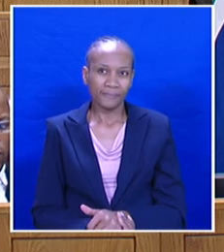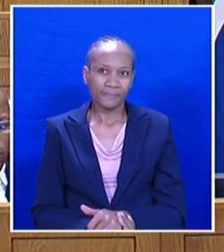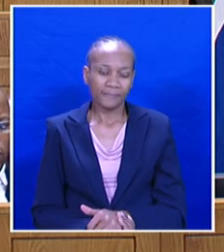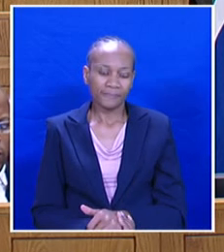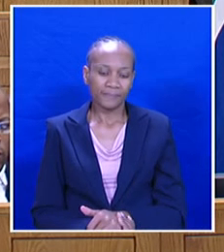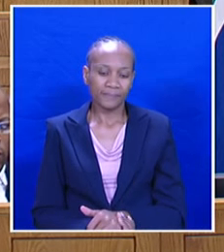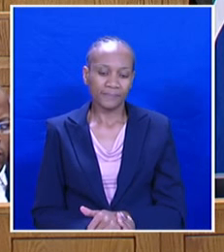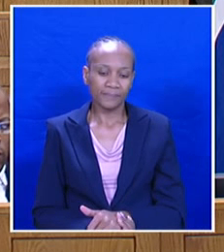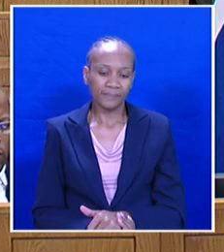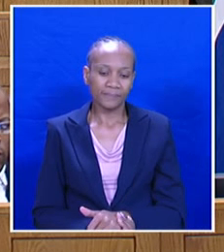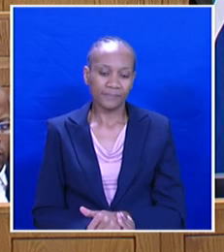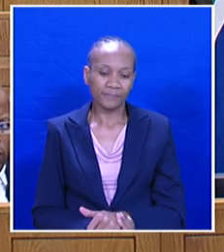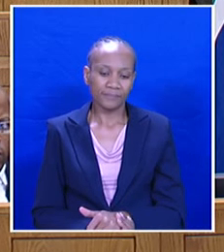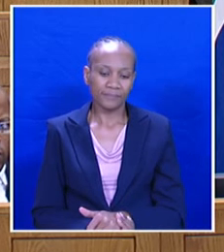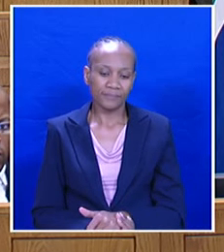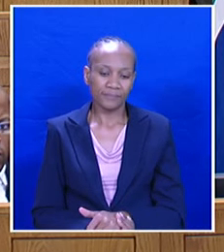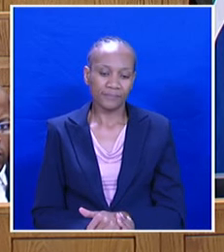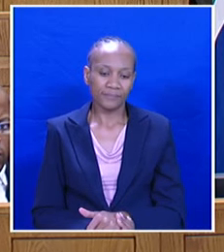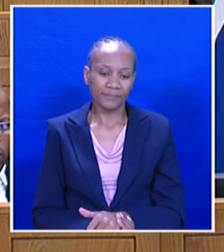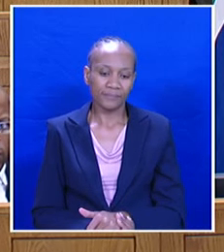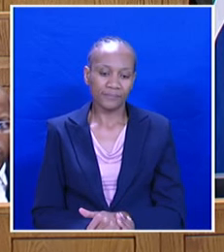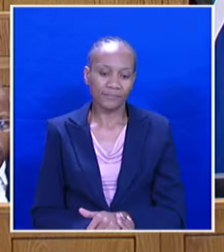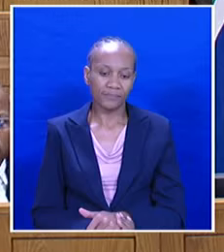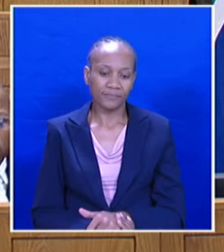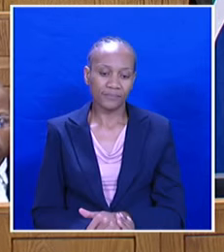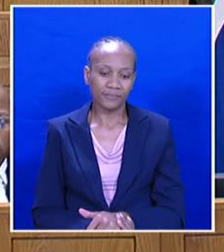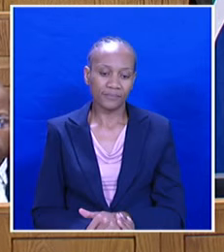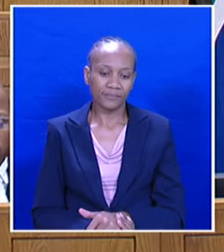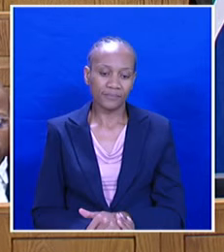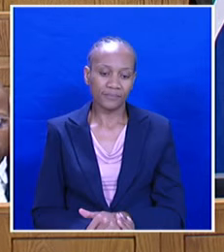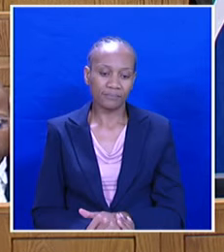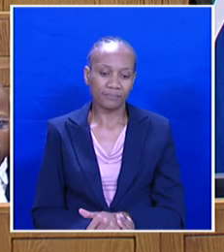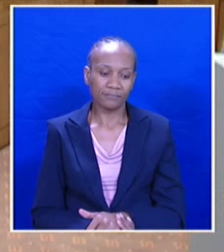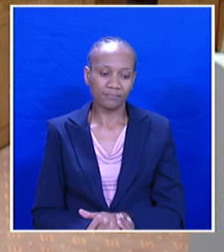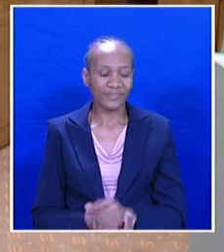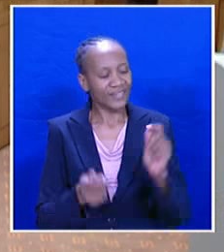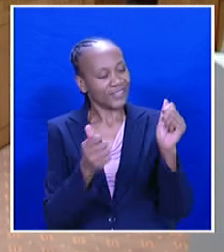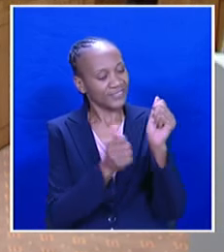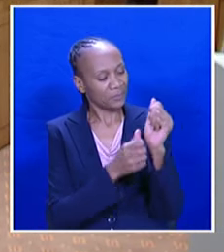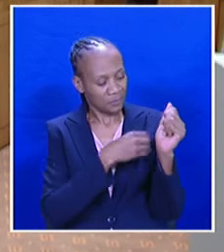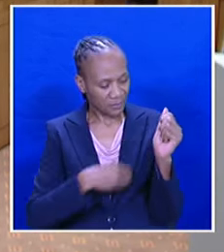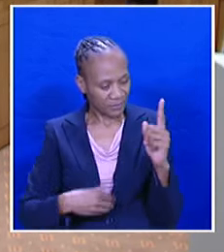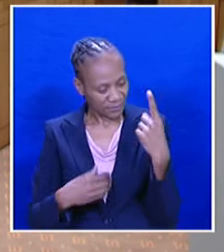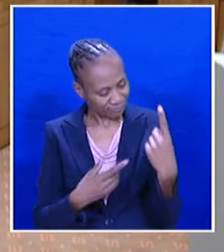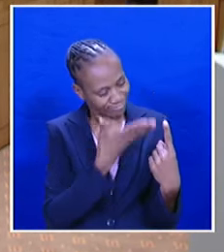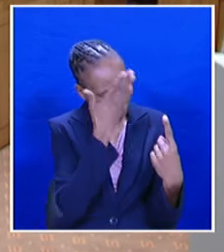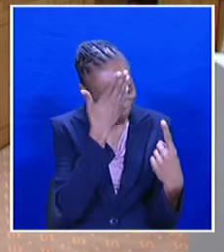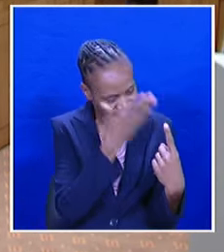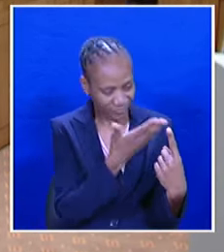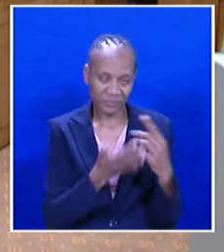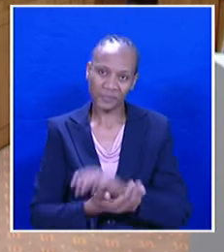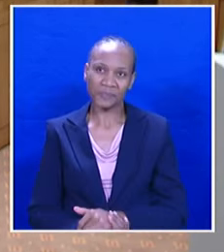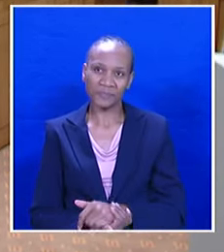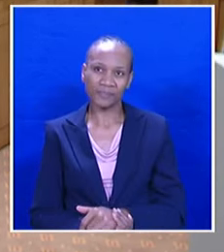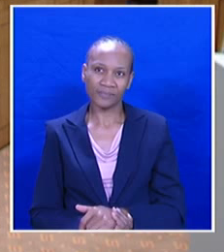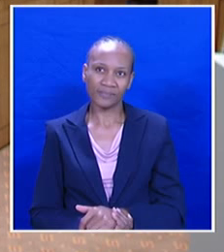Chairperson of Council, Your Excellency, the Deputy President, we are really happy